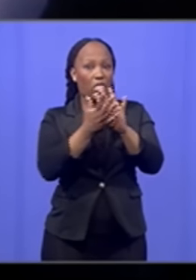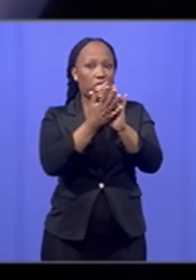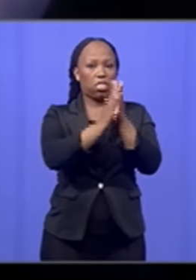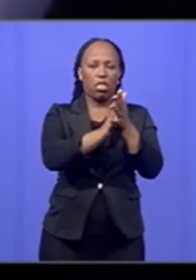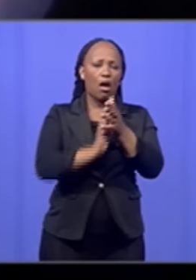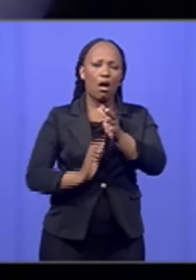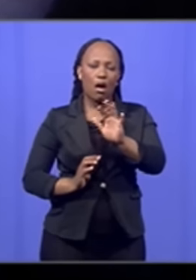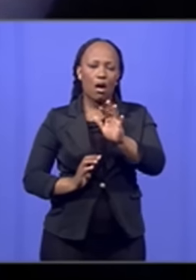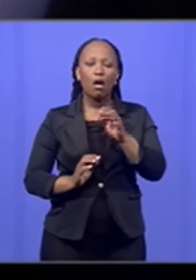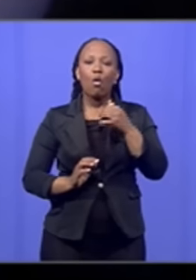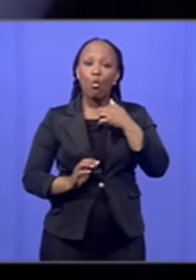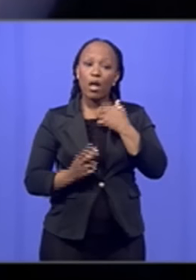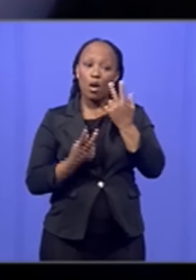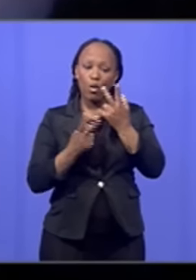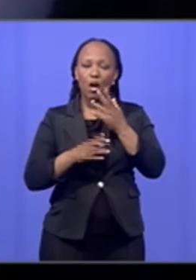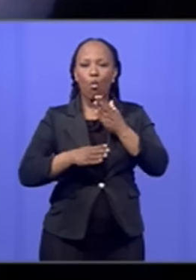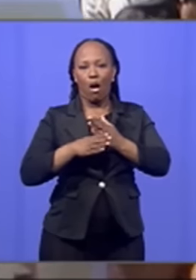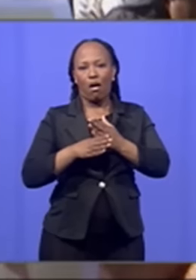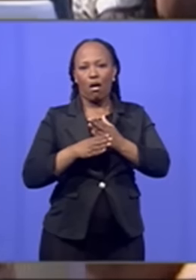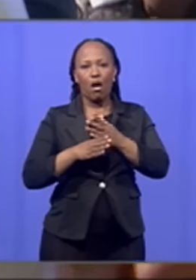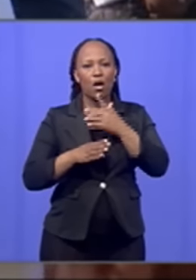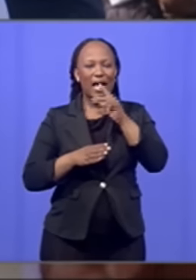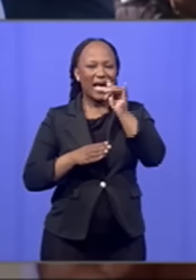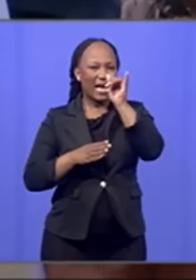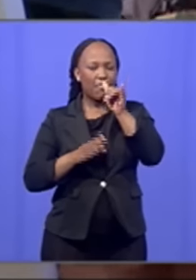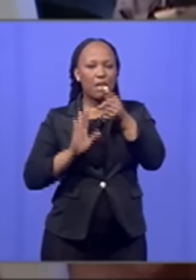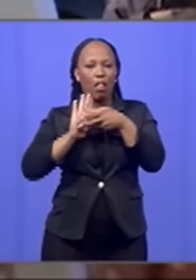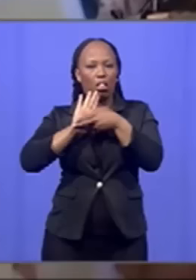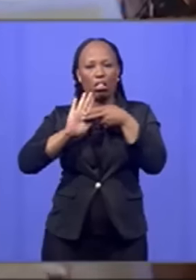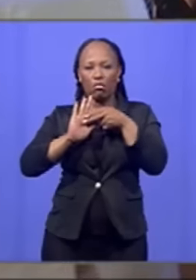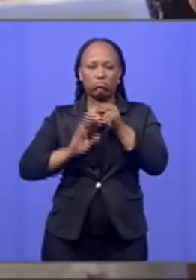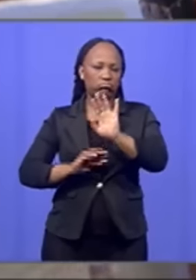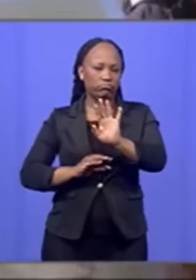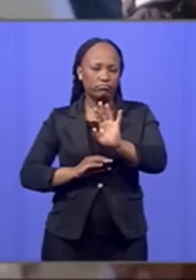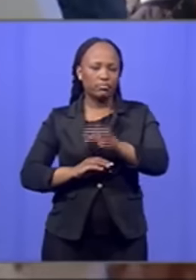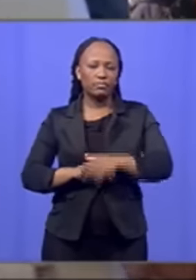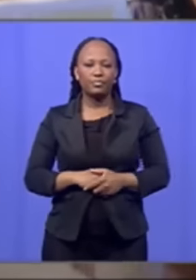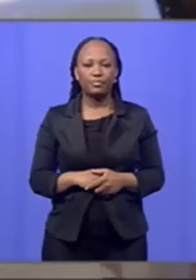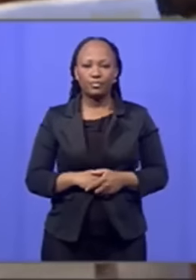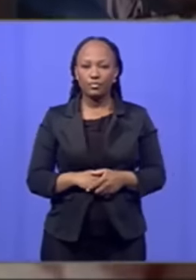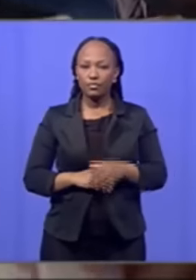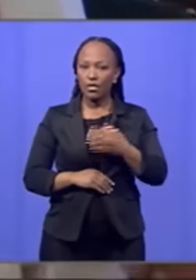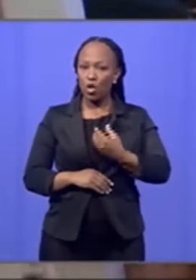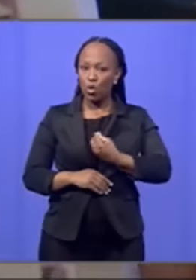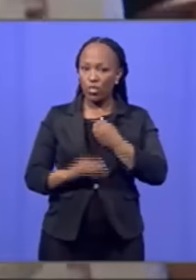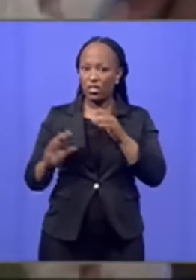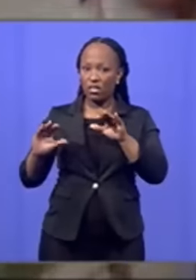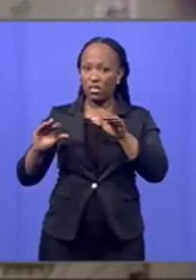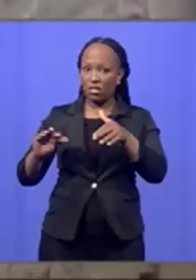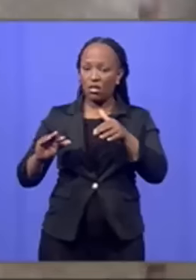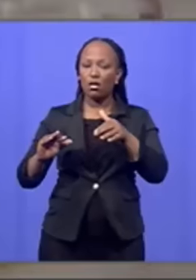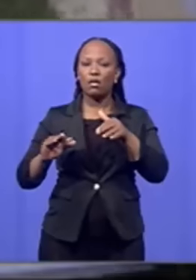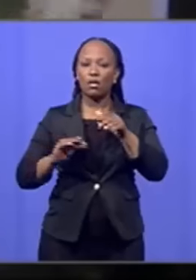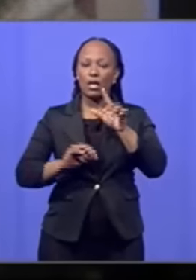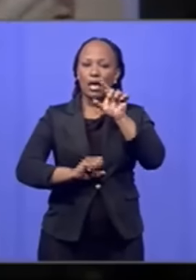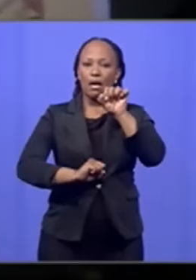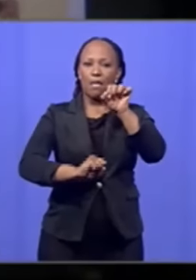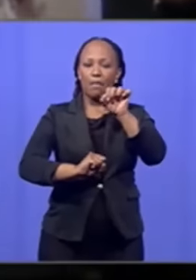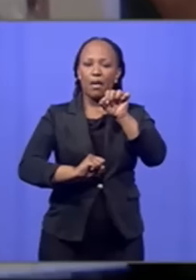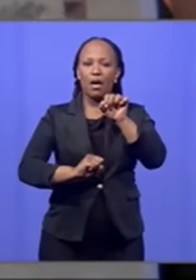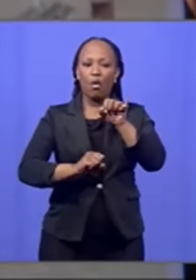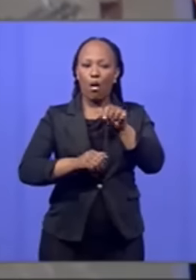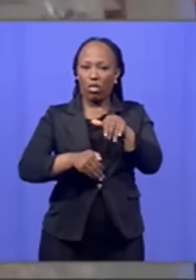are looking for a job and not a criminal record. Bashabano ba re setlamo sa ba itlhokomolosa le mororo ba epa Platinum